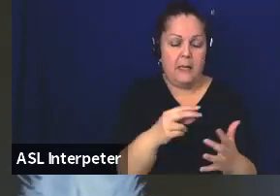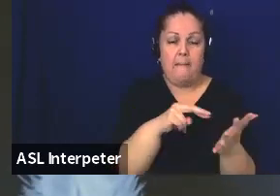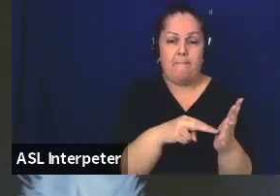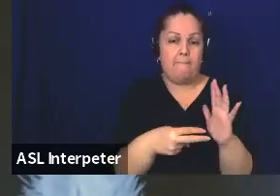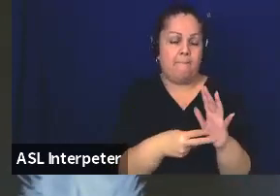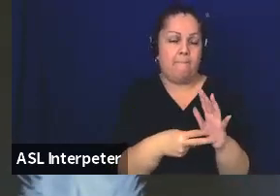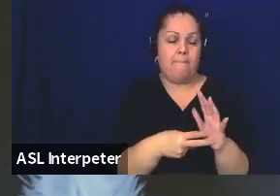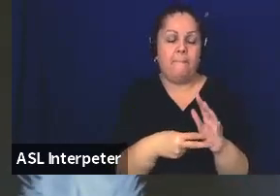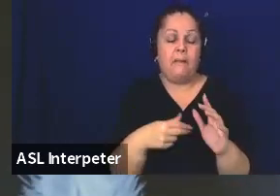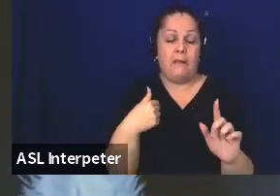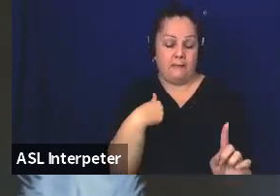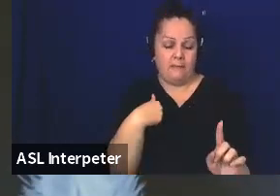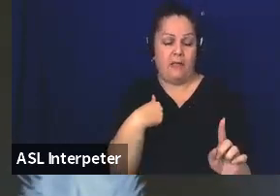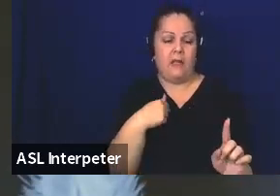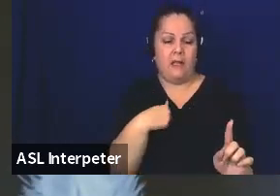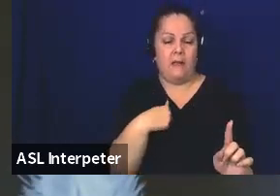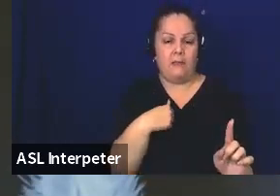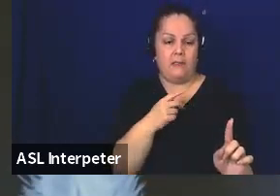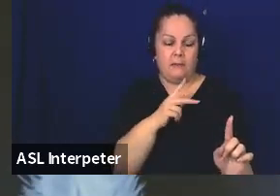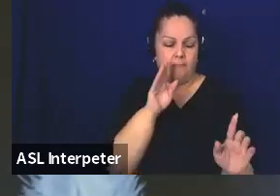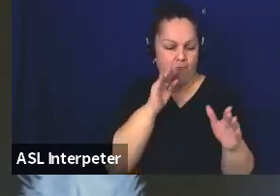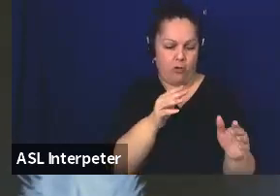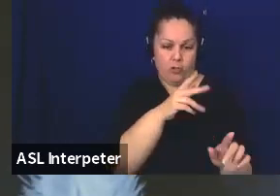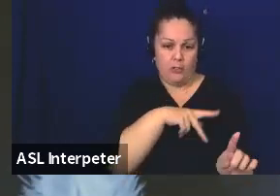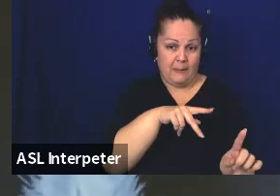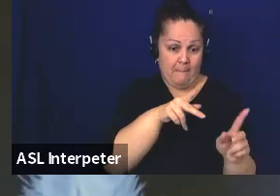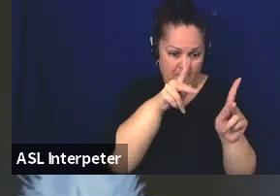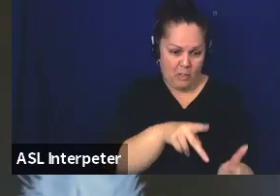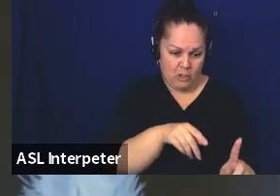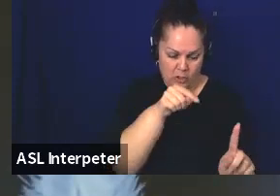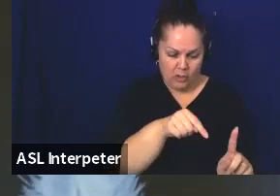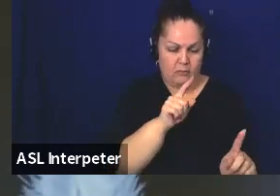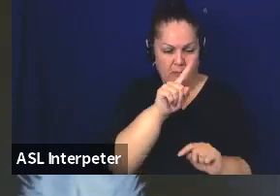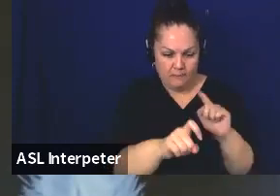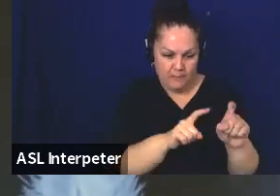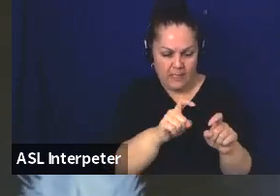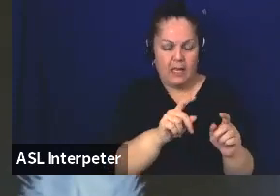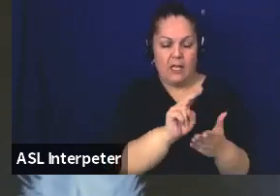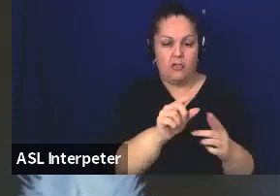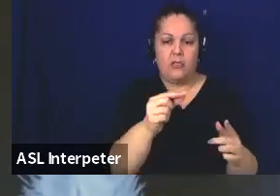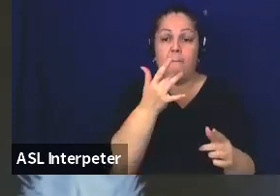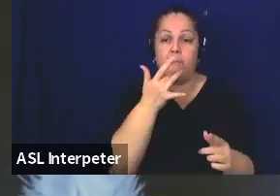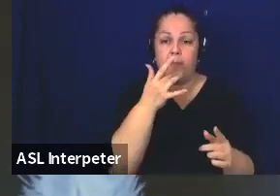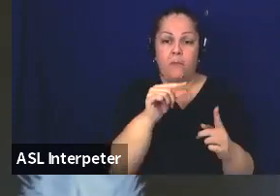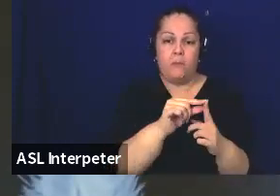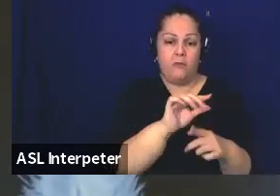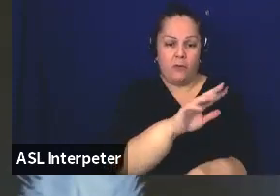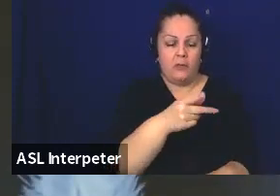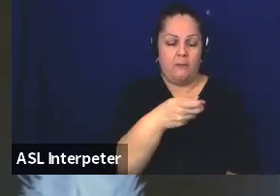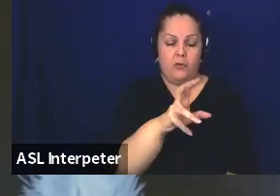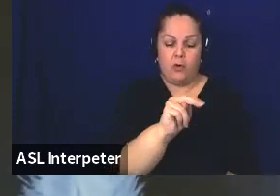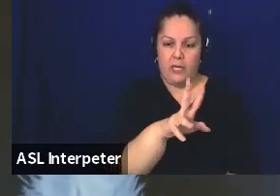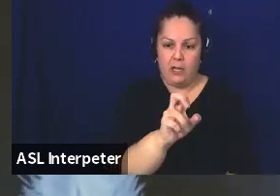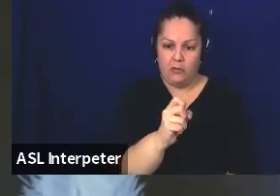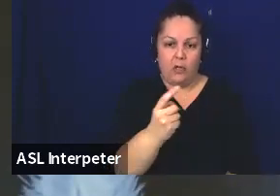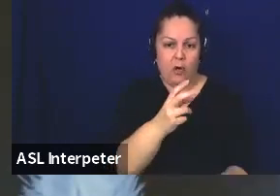that stakeholders remain person-centered by asking for and using preferred pronouns and always choosing to